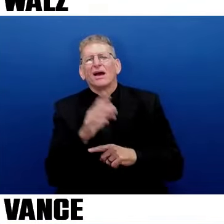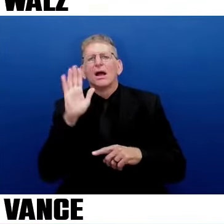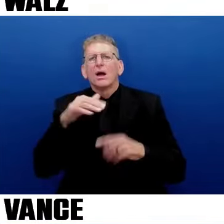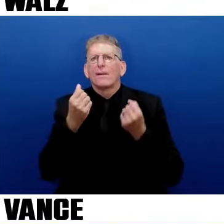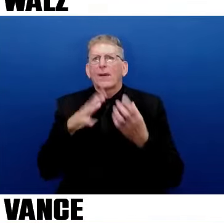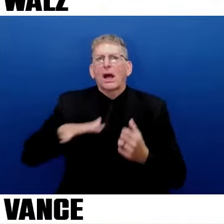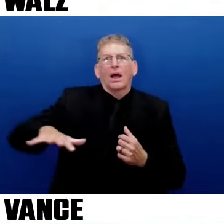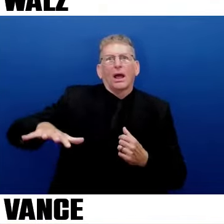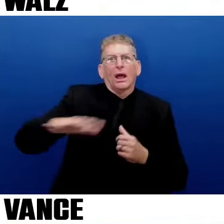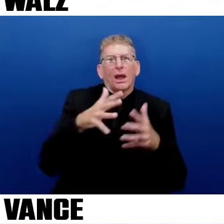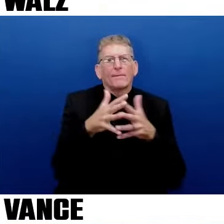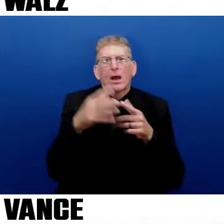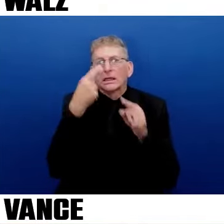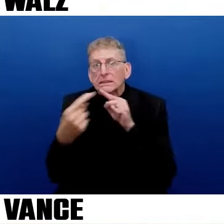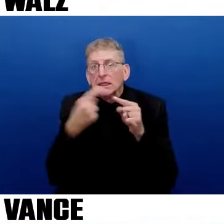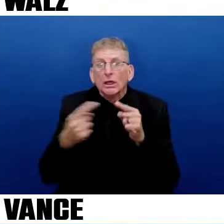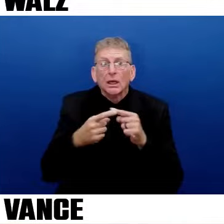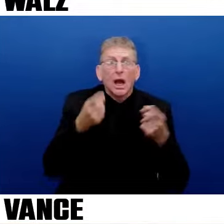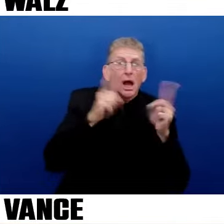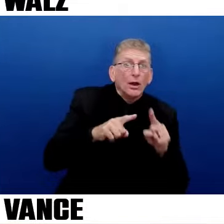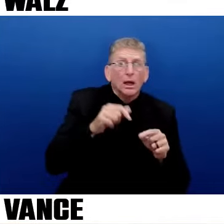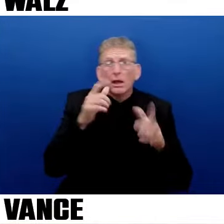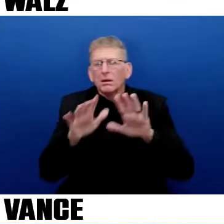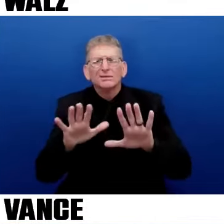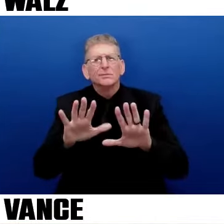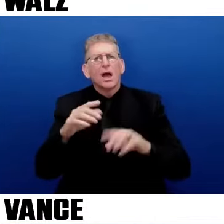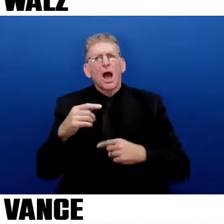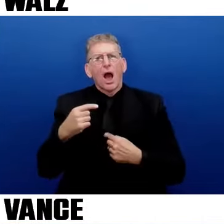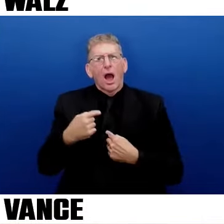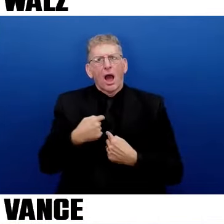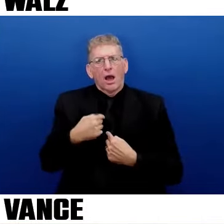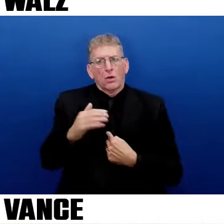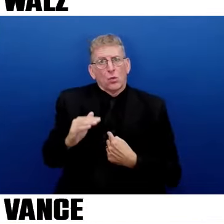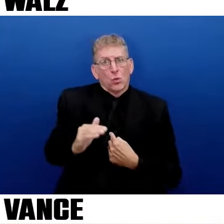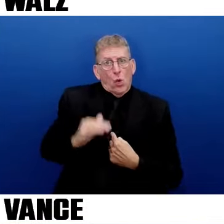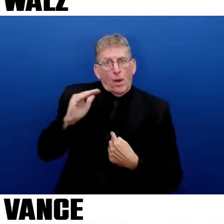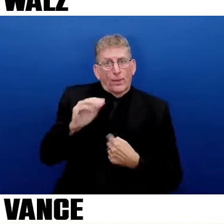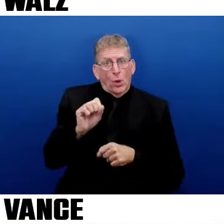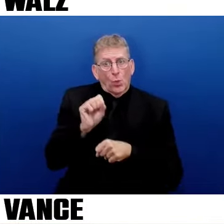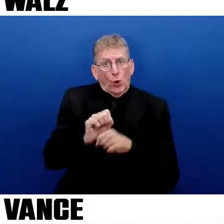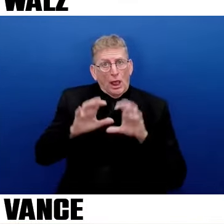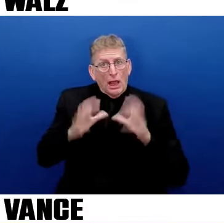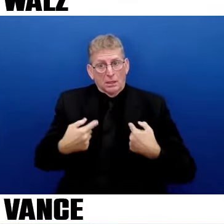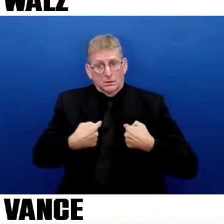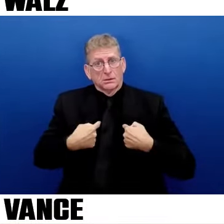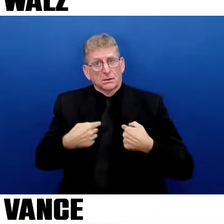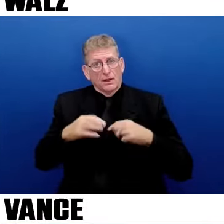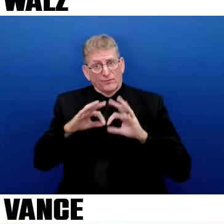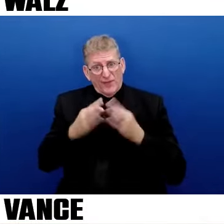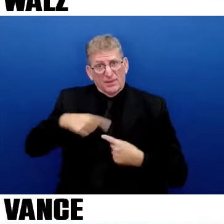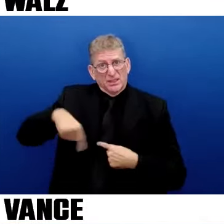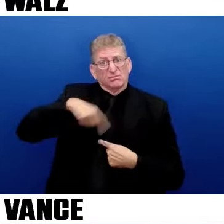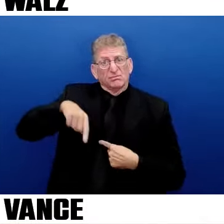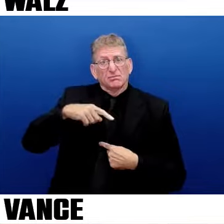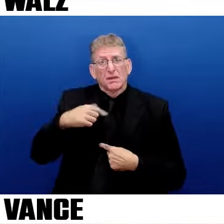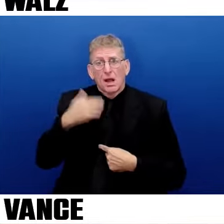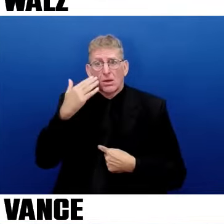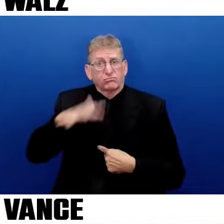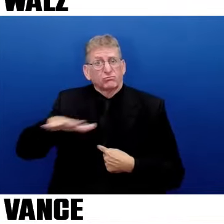know, I grew up in a working class family in a neighborhood where I knew a lot of young women who had unplanned pregnancies and decided to terminate those